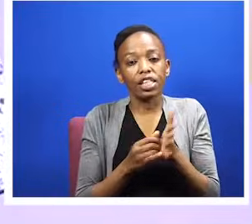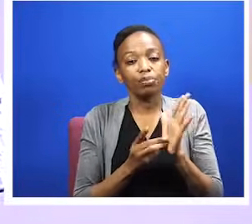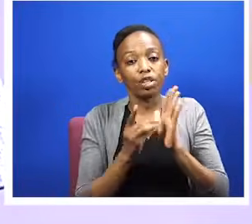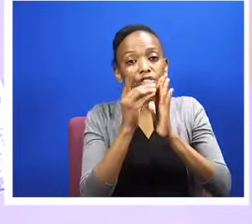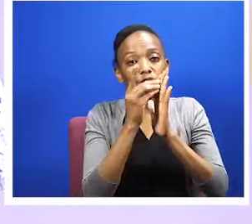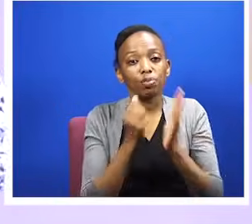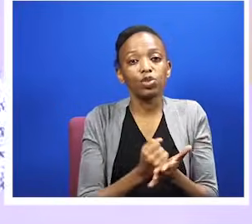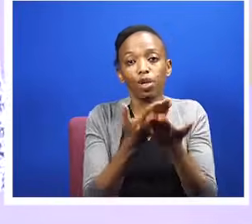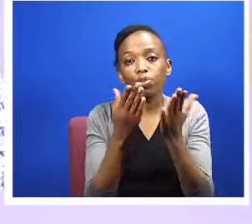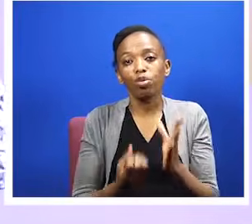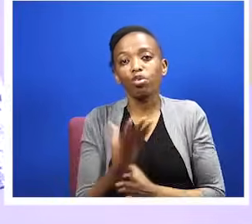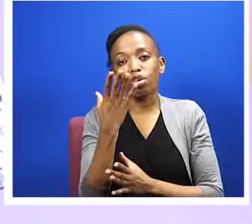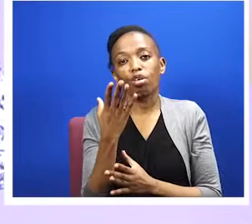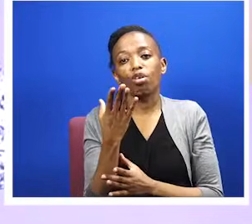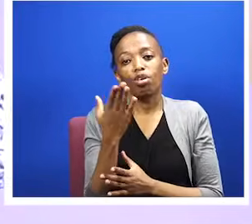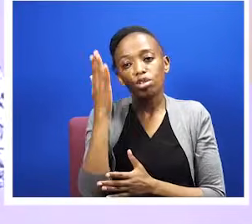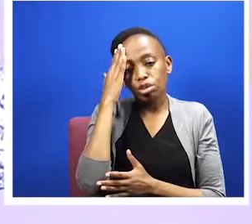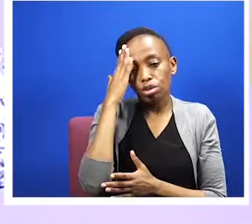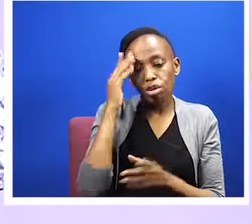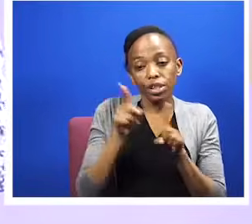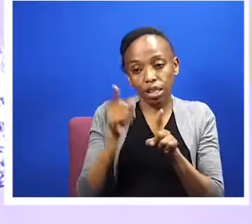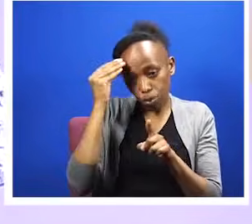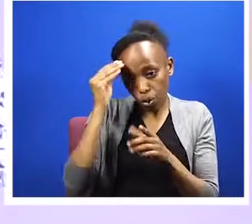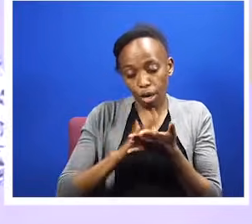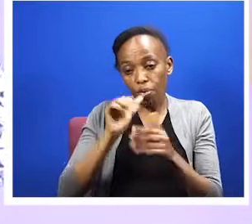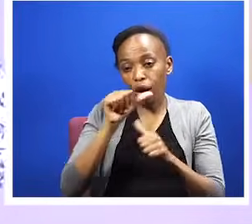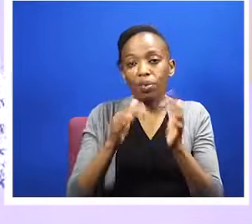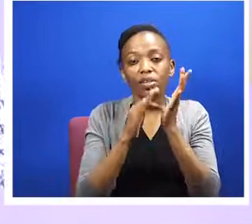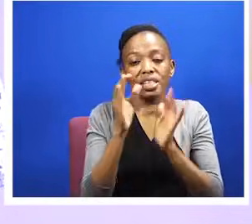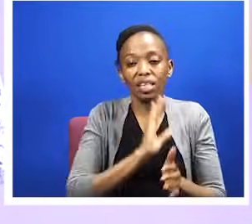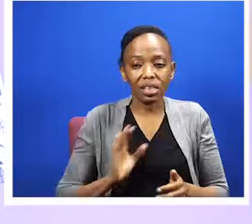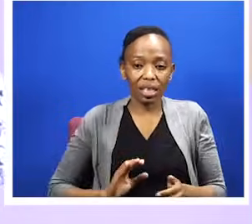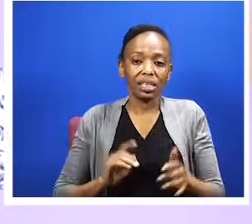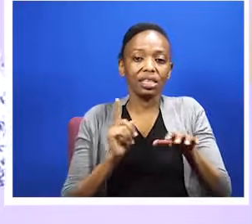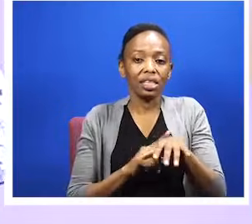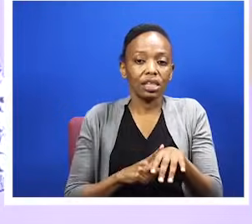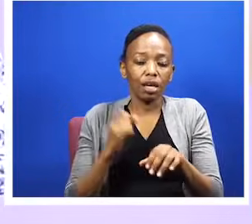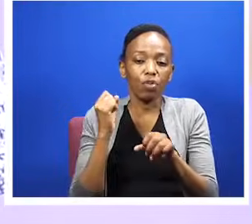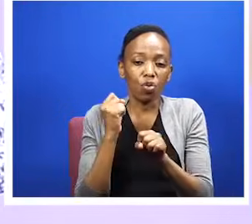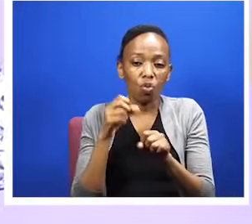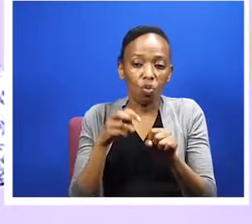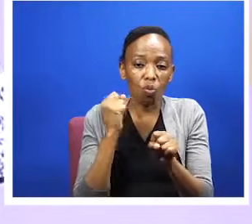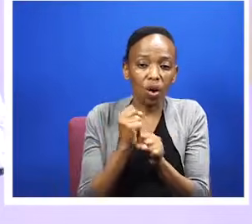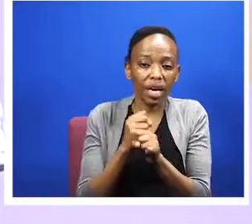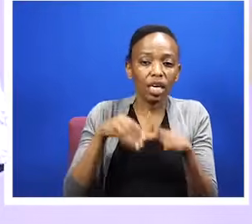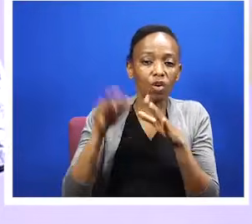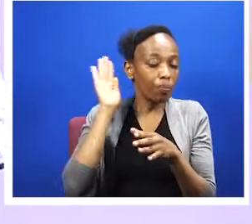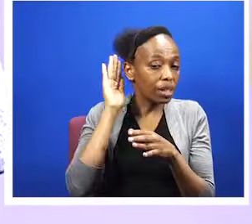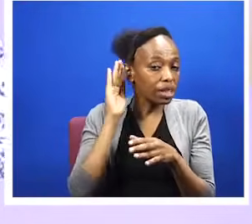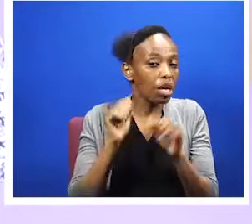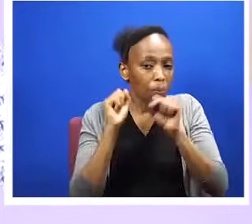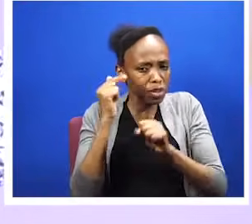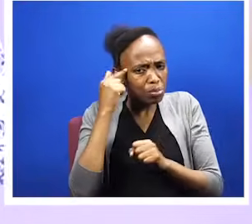help you grow, to know, and to learn more about Jesus Christ as you walk in obedience to Him. Now somebody may be